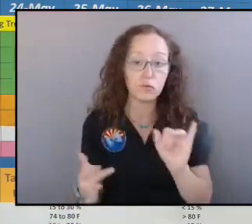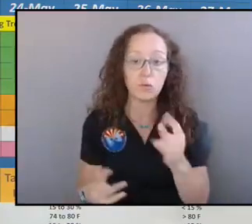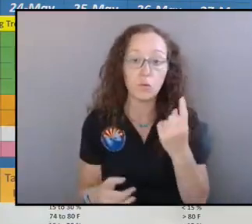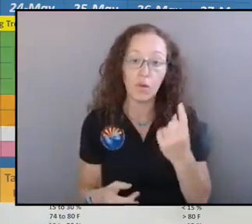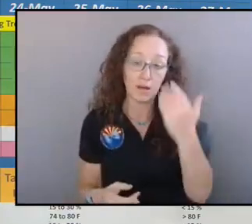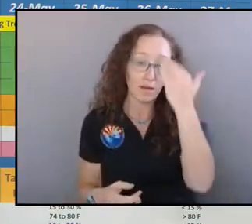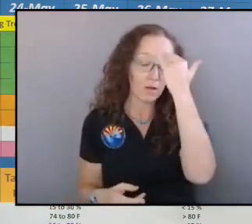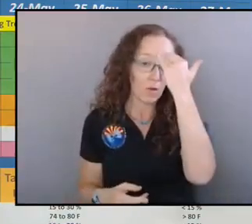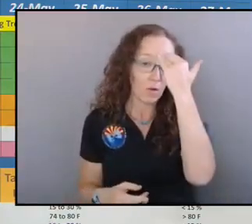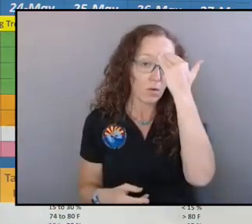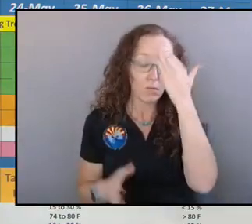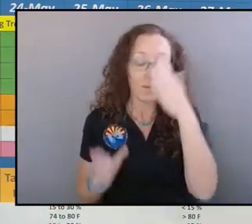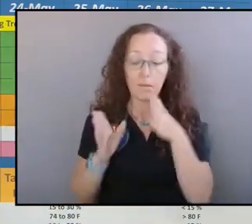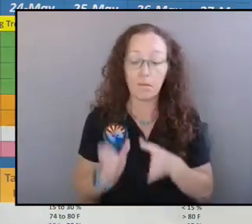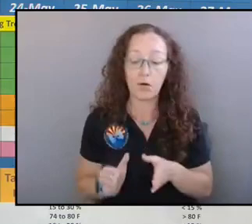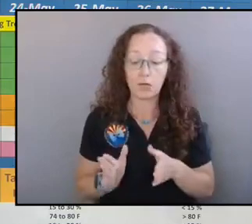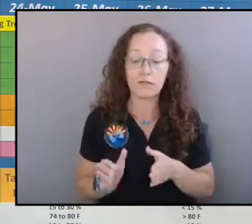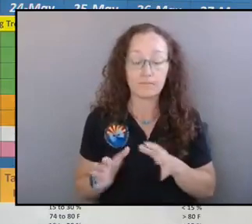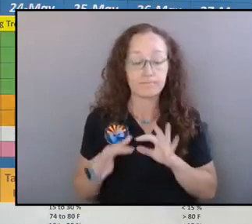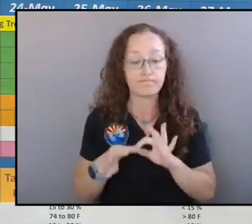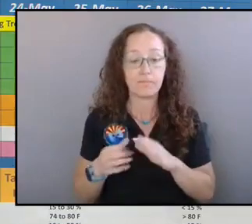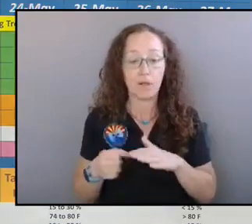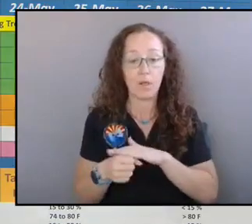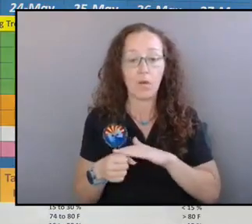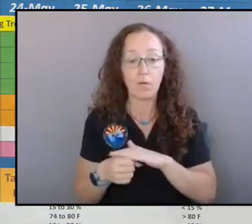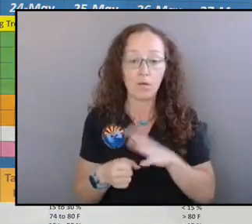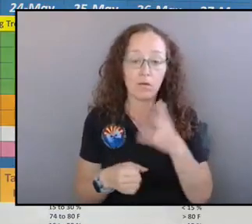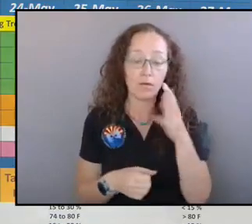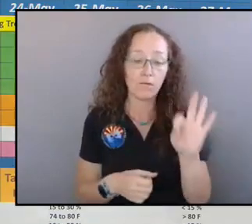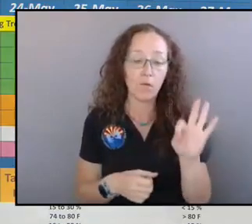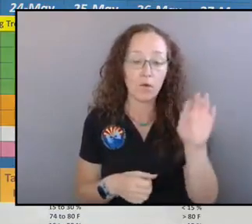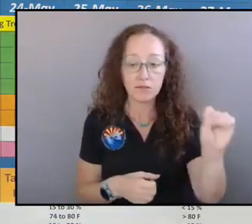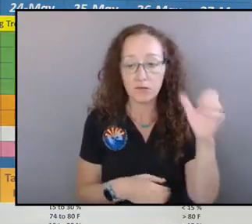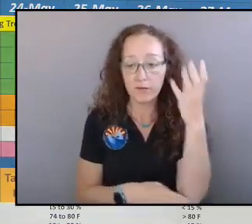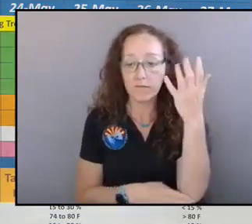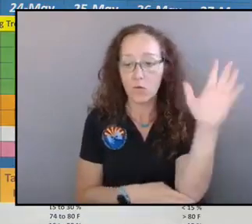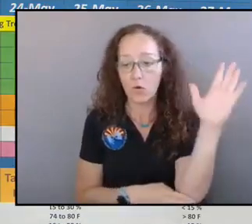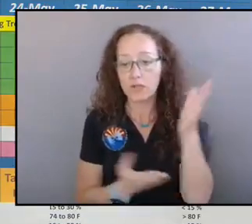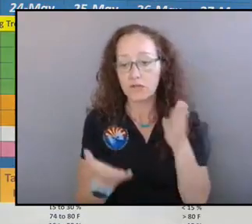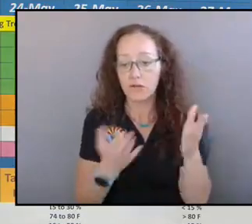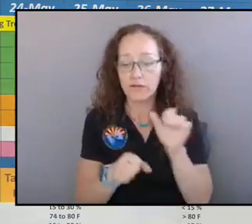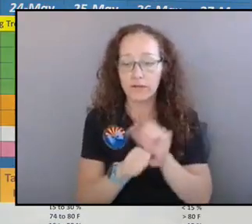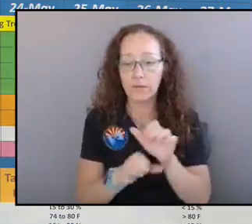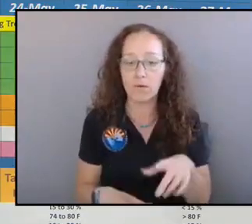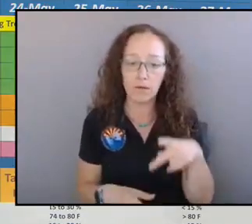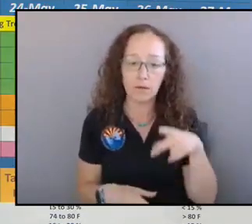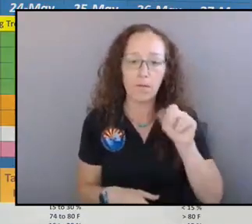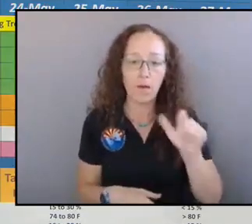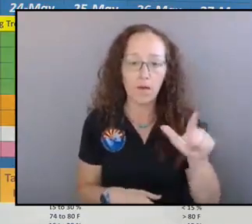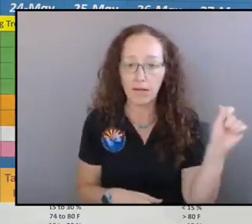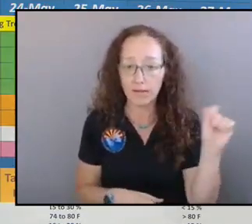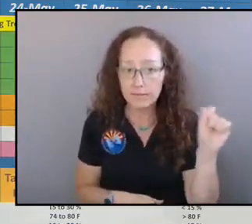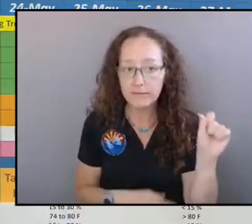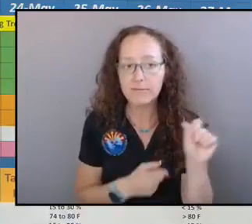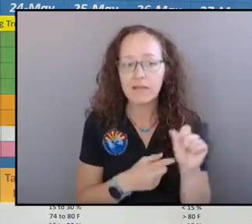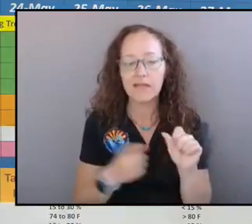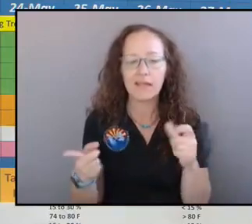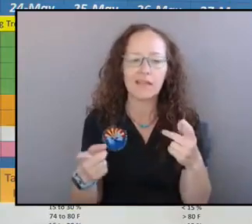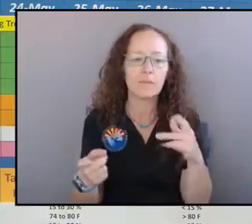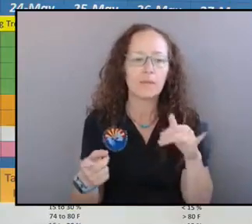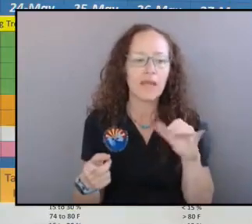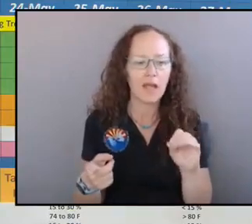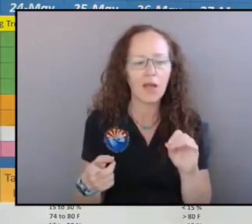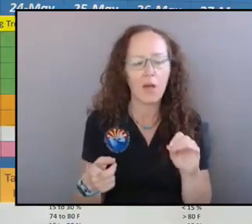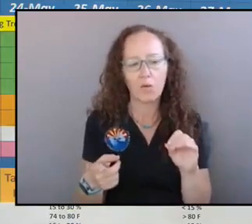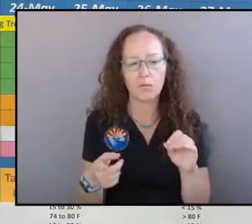local Forest Service employee Paul Schilke. He is a PIO in training. And for